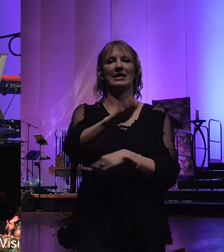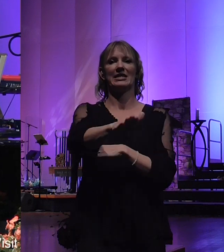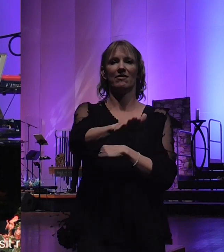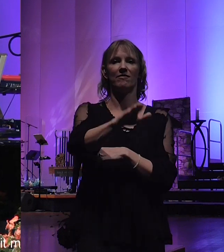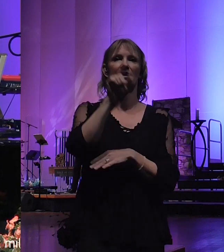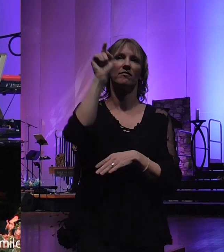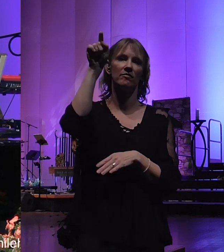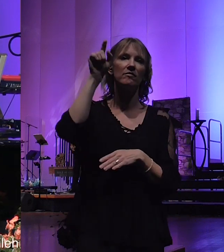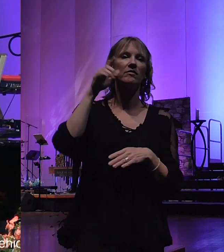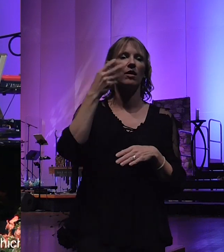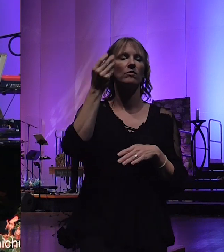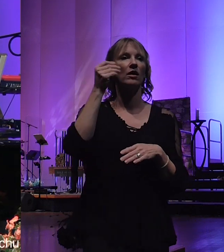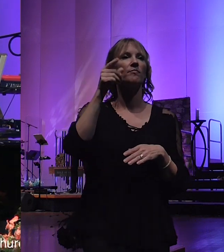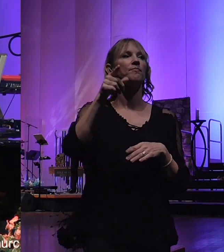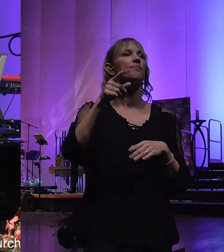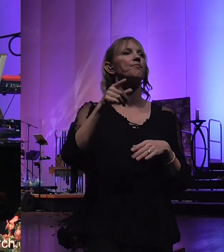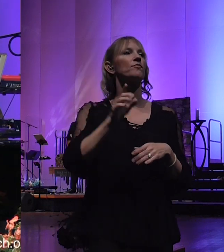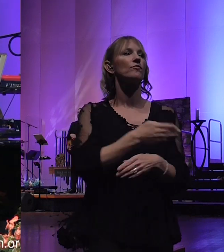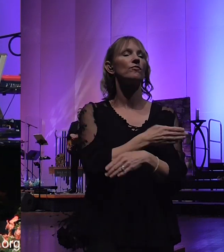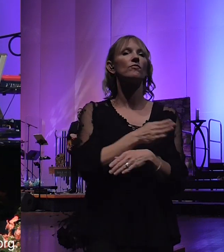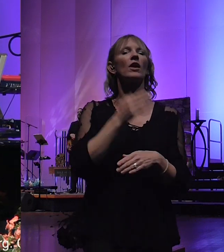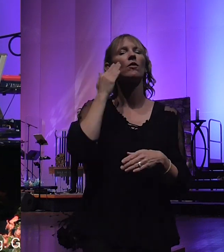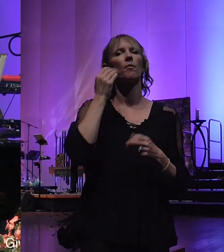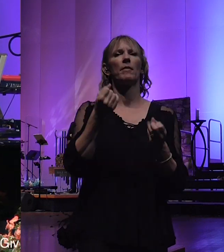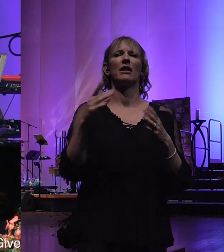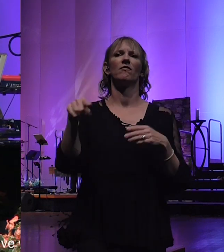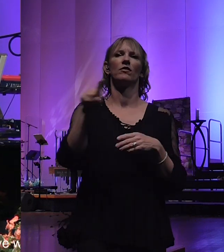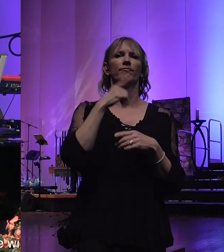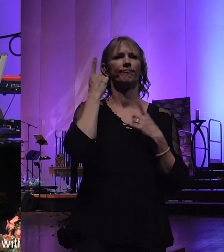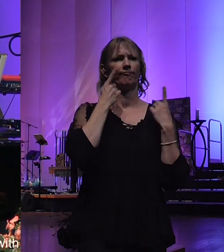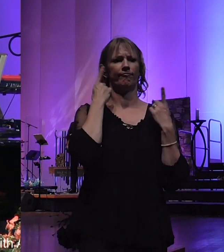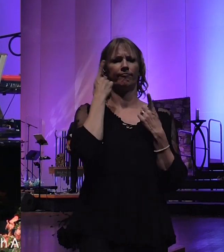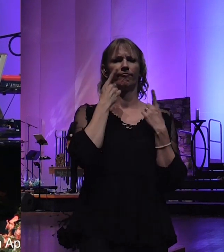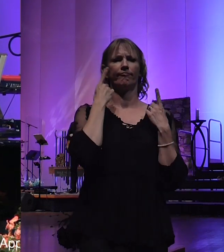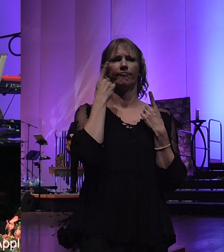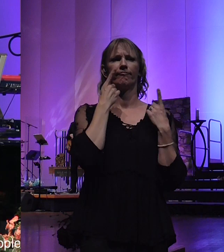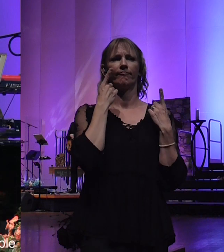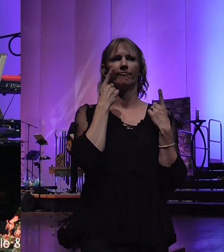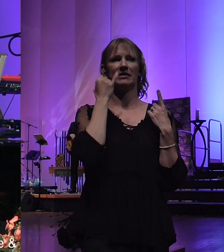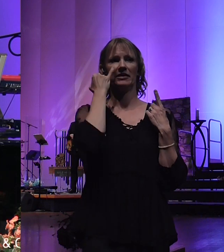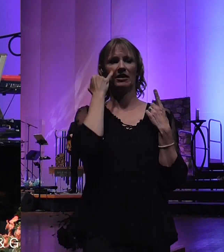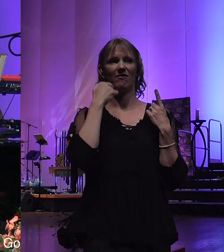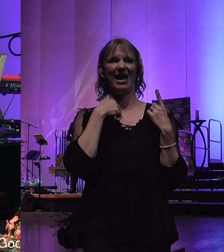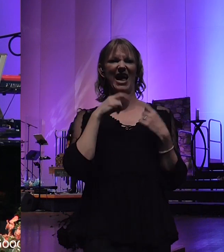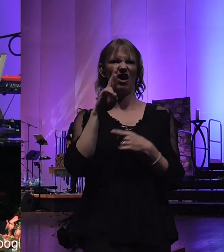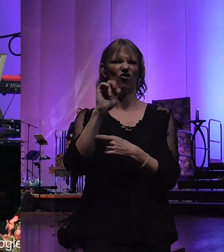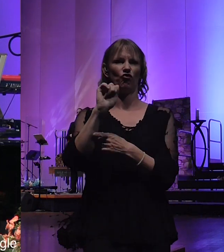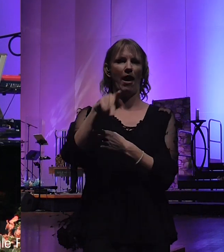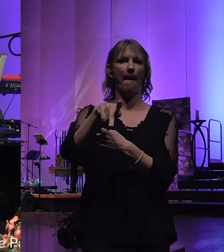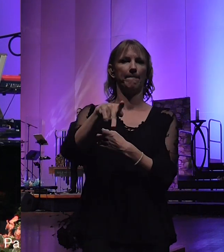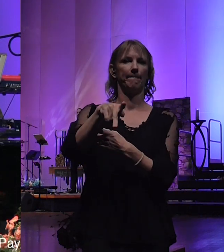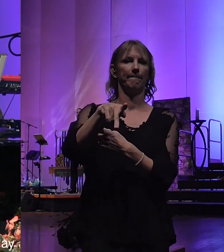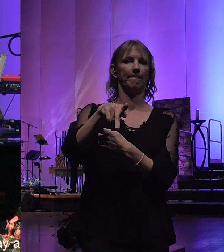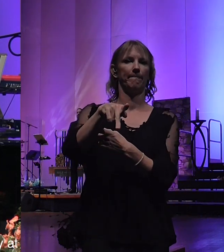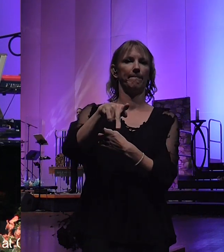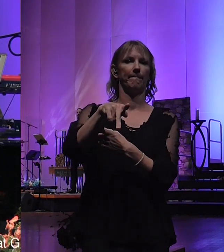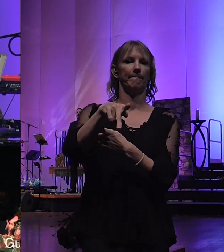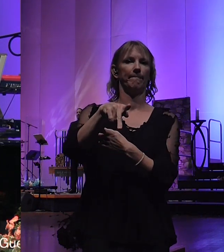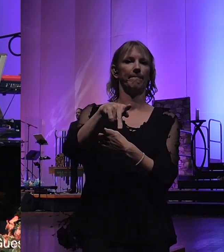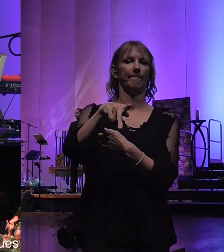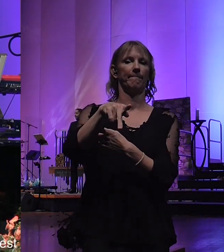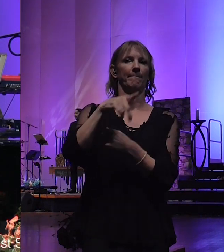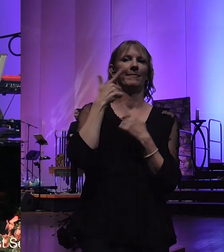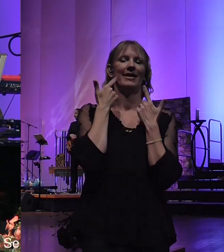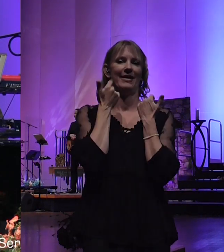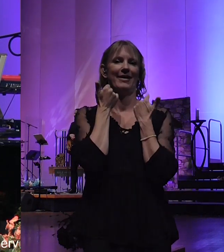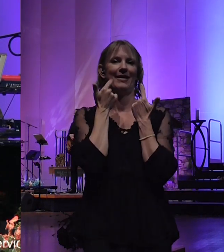And I know so many of you have been wondering whether I rap. I know